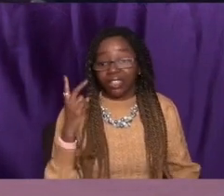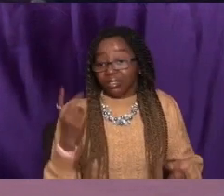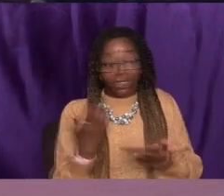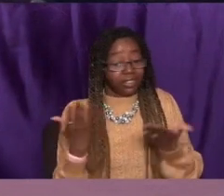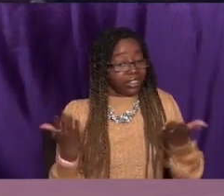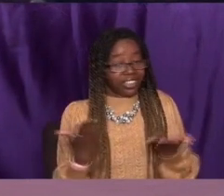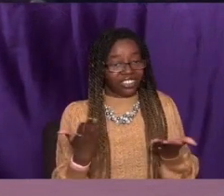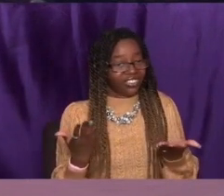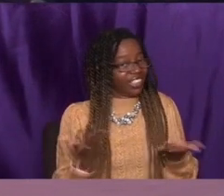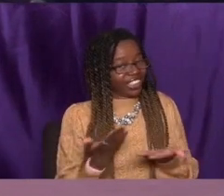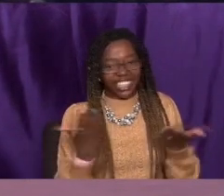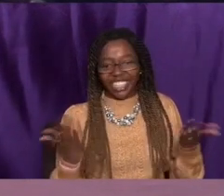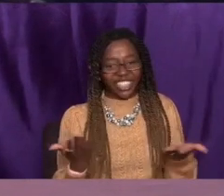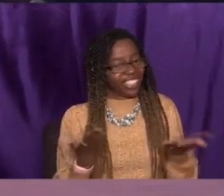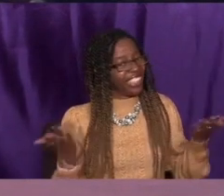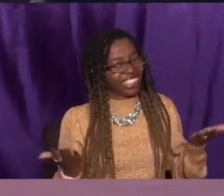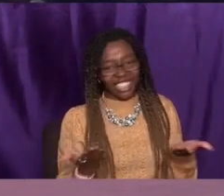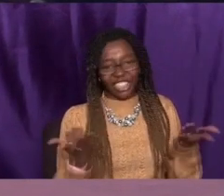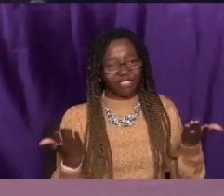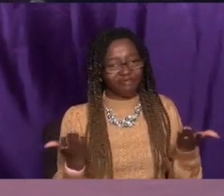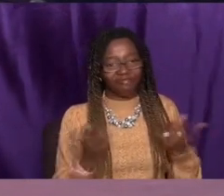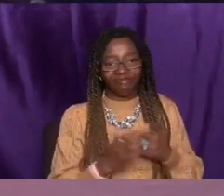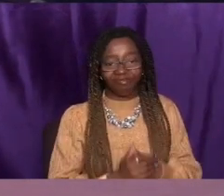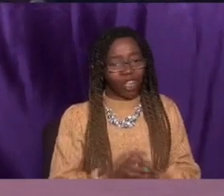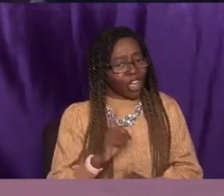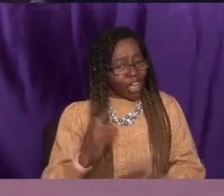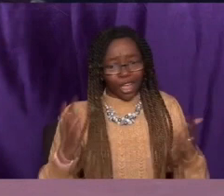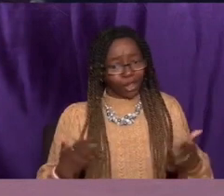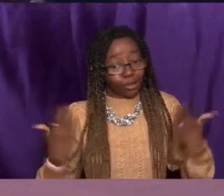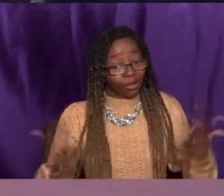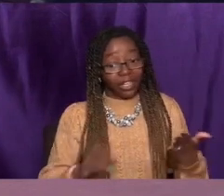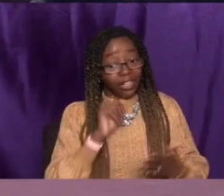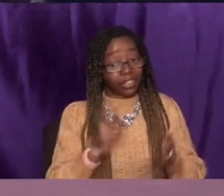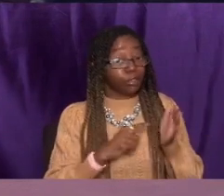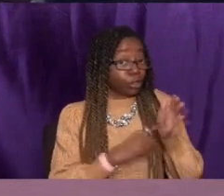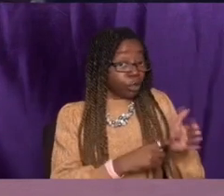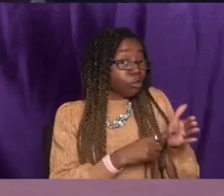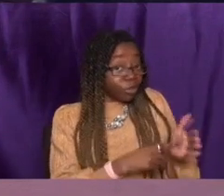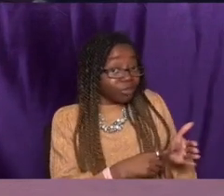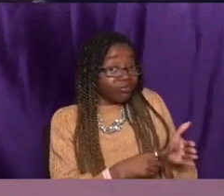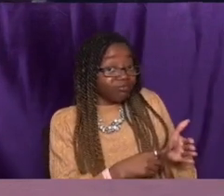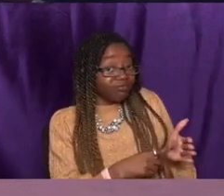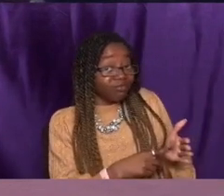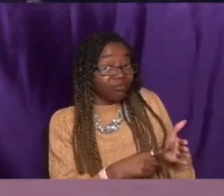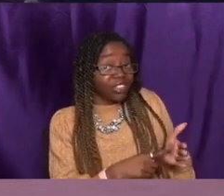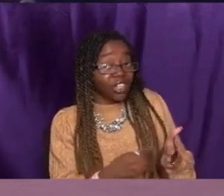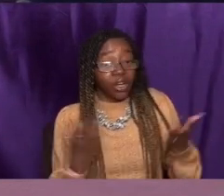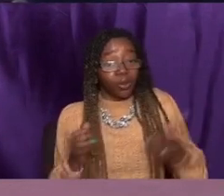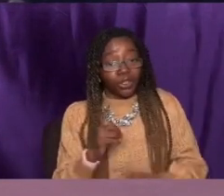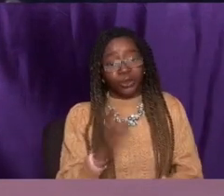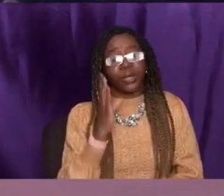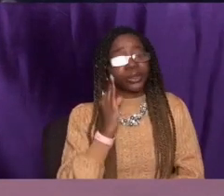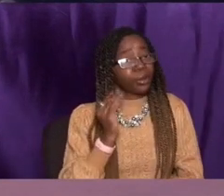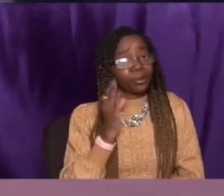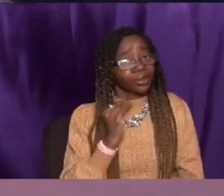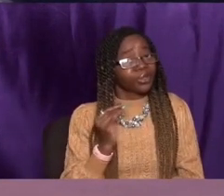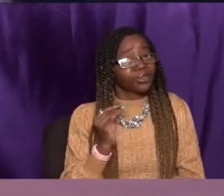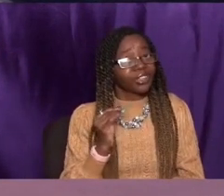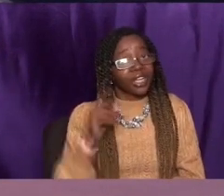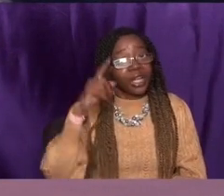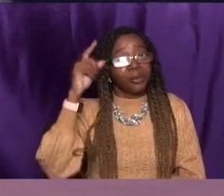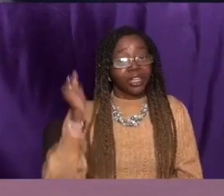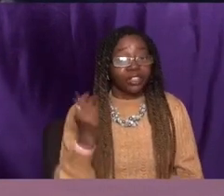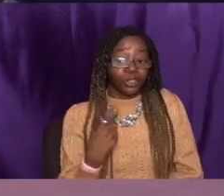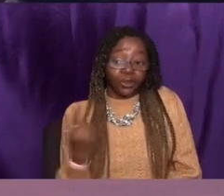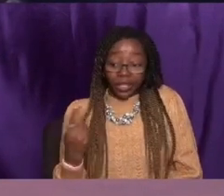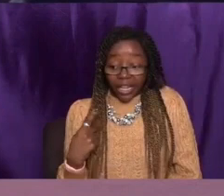look at here, look at here. Ain't you glad he didn't show you what you was going to have to go through? Because, see, you know,